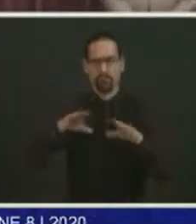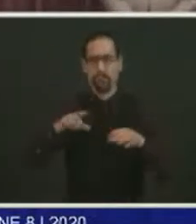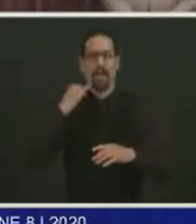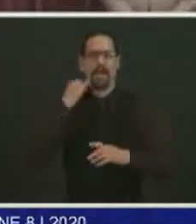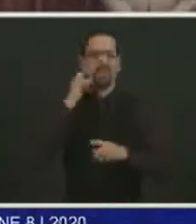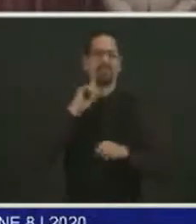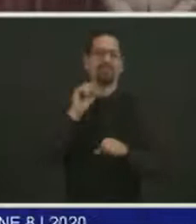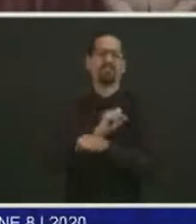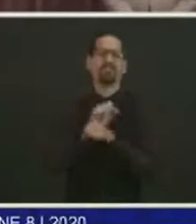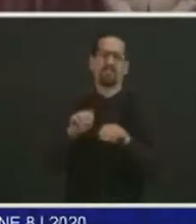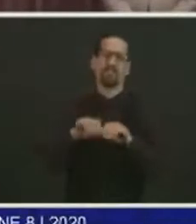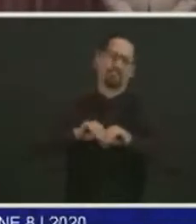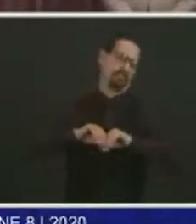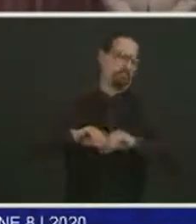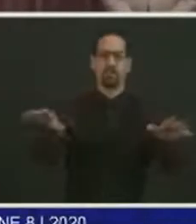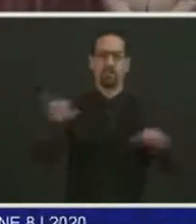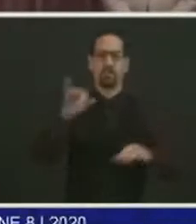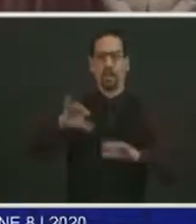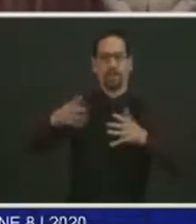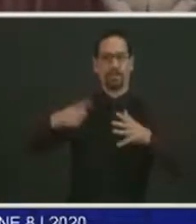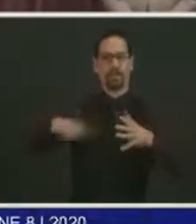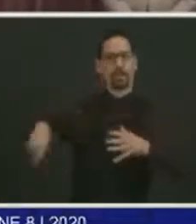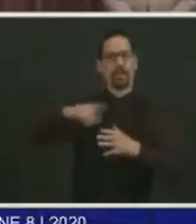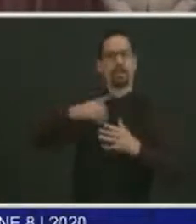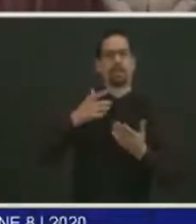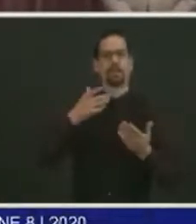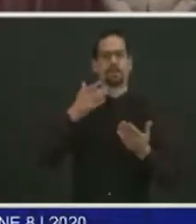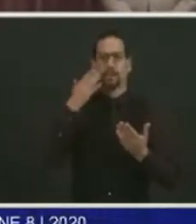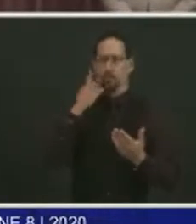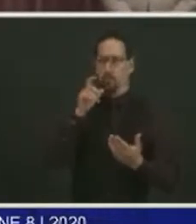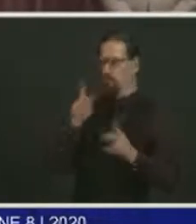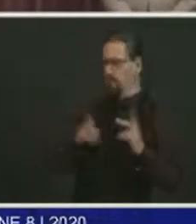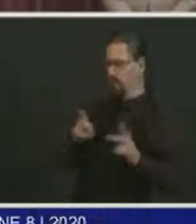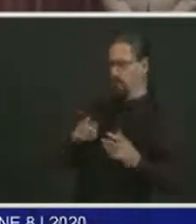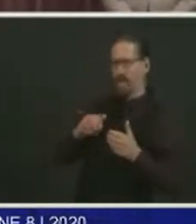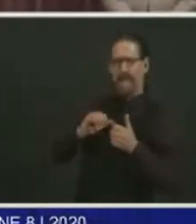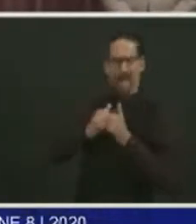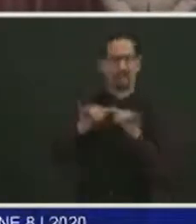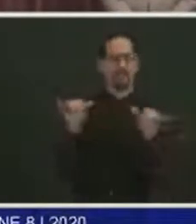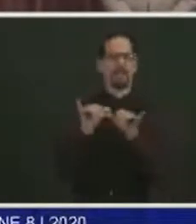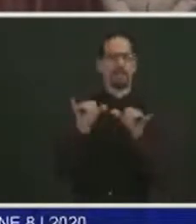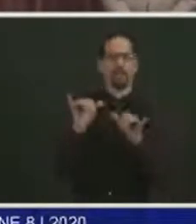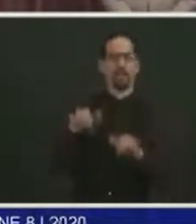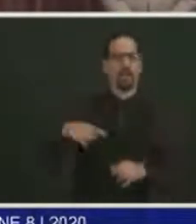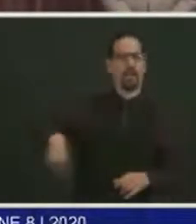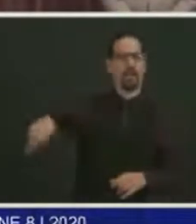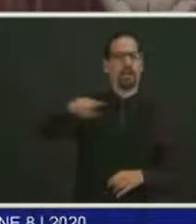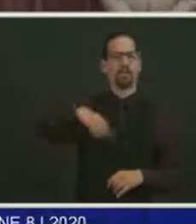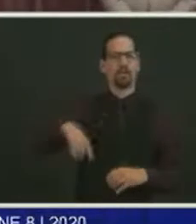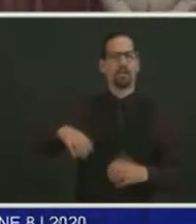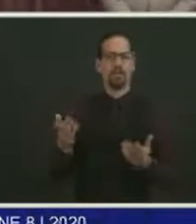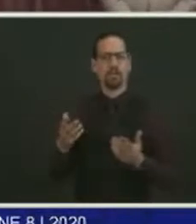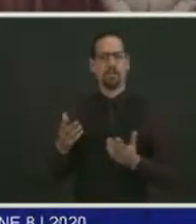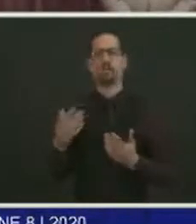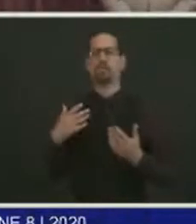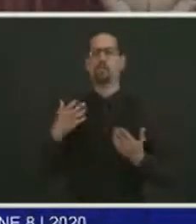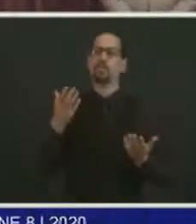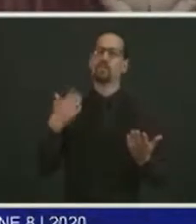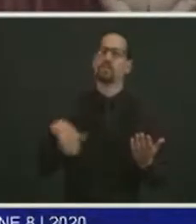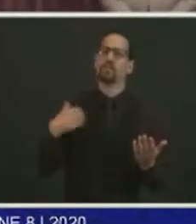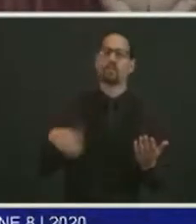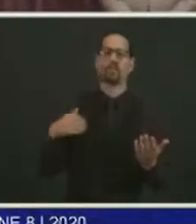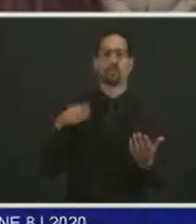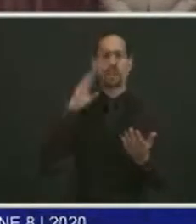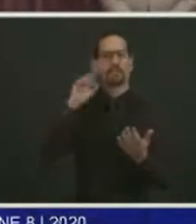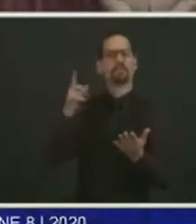in the population, which we don't know and have been trying to measure. I mean, Trevor Bedford, the epidemiologist, just published an